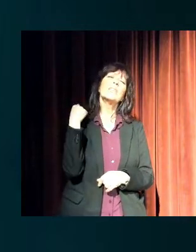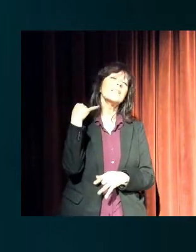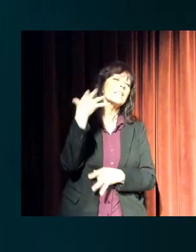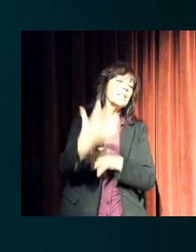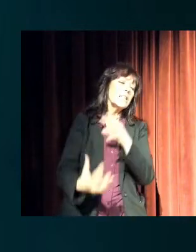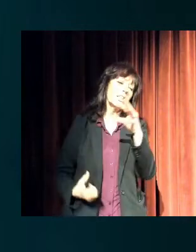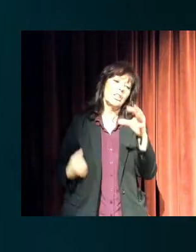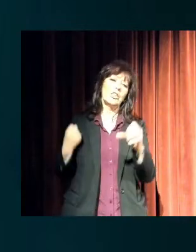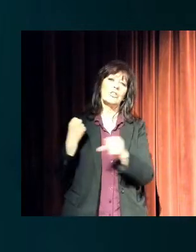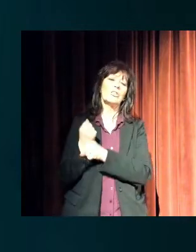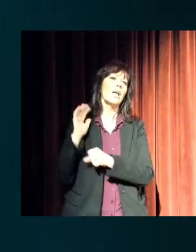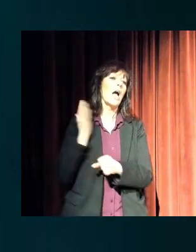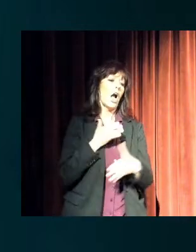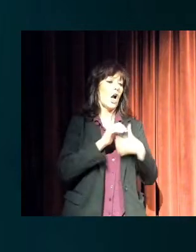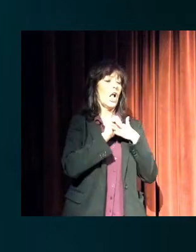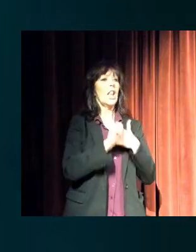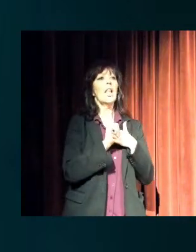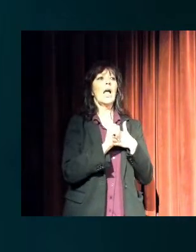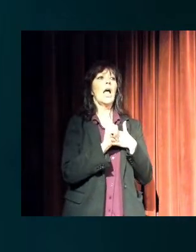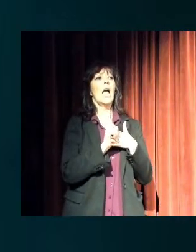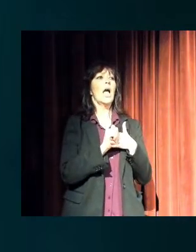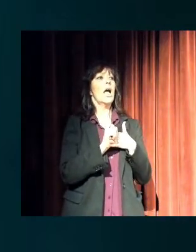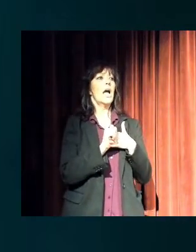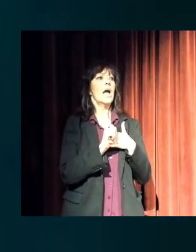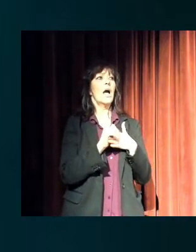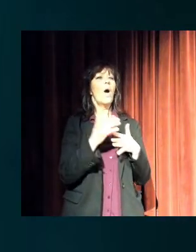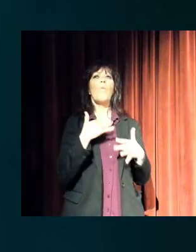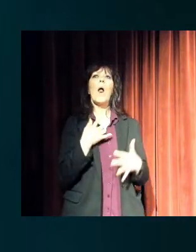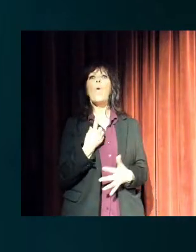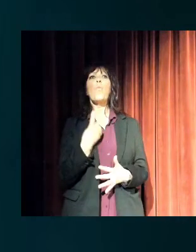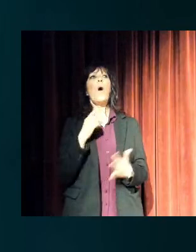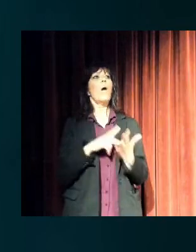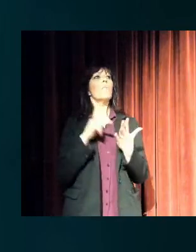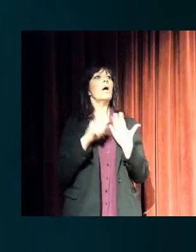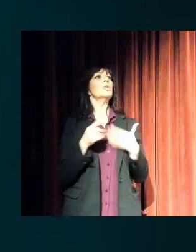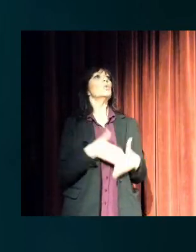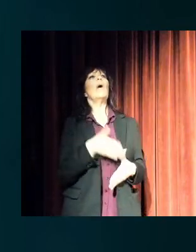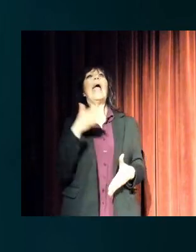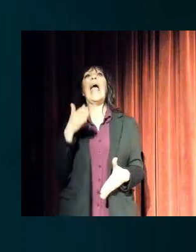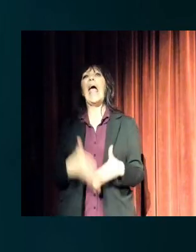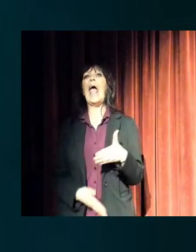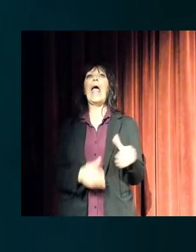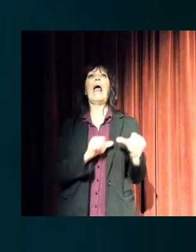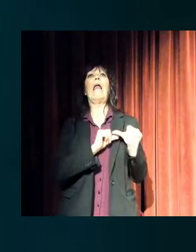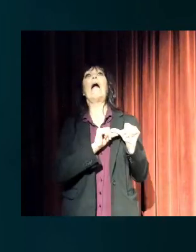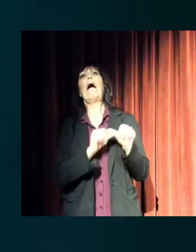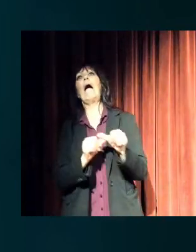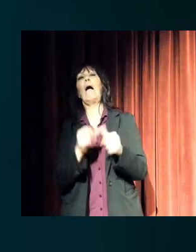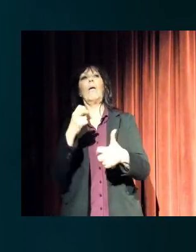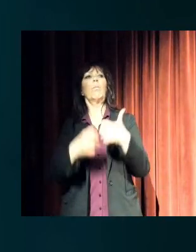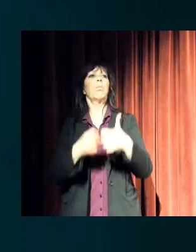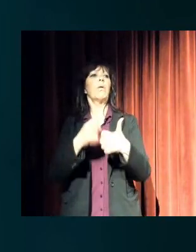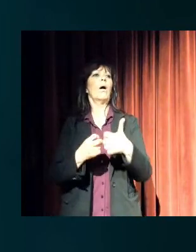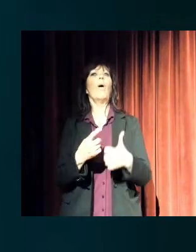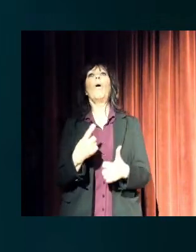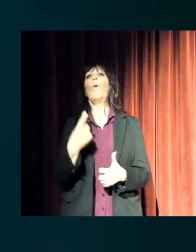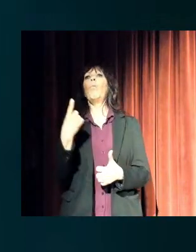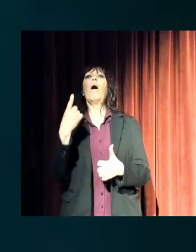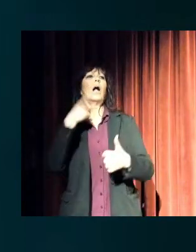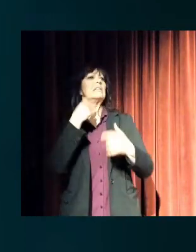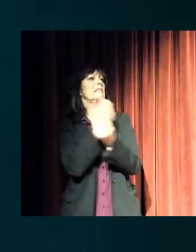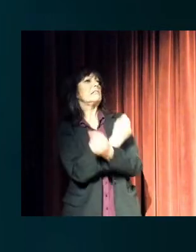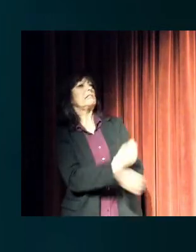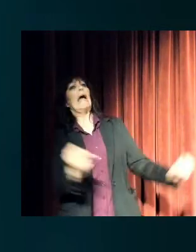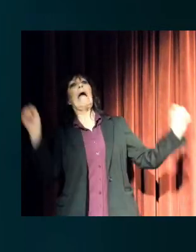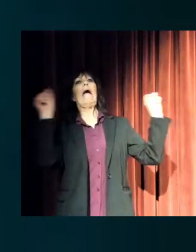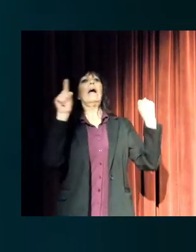decades, our leaders sought a silver bullet project to end our region's long economic malaise, a knight to ride in on his white